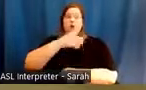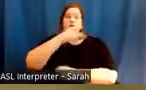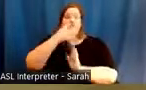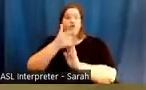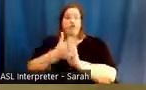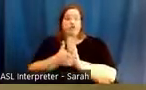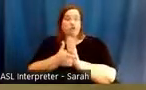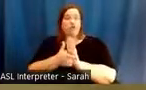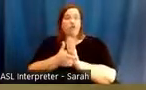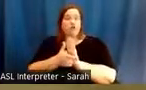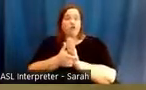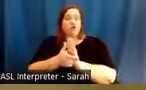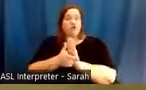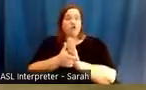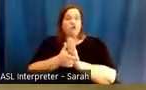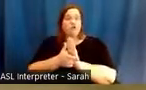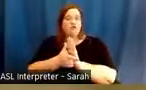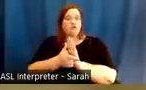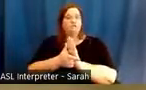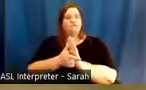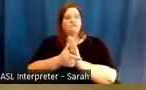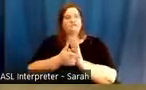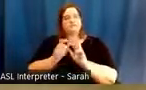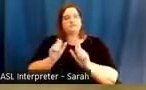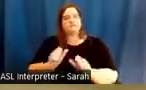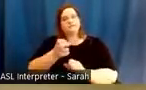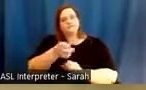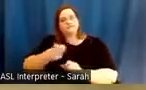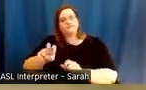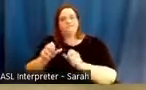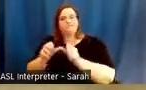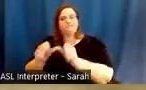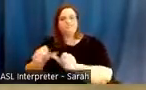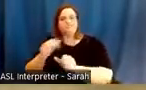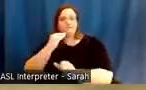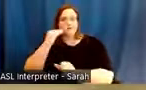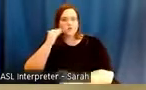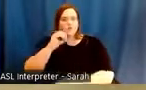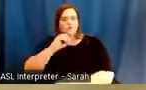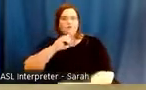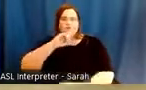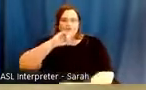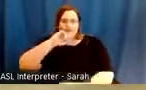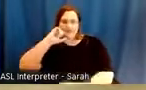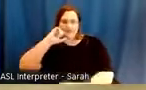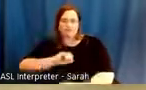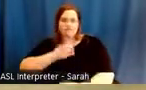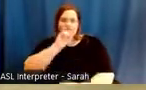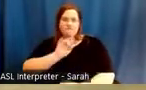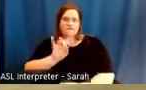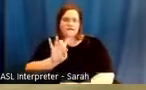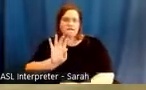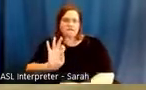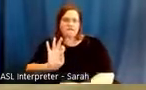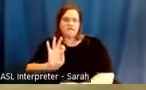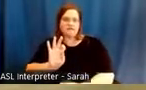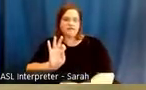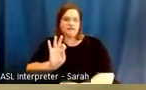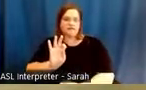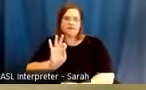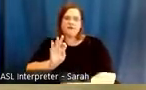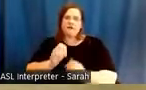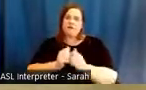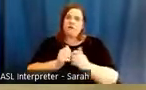into a home. And she's aging, she's 89, and there were a lot